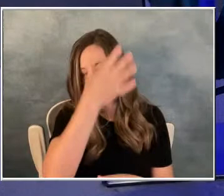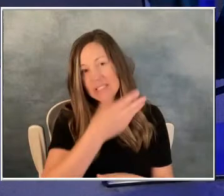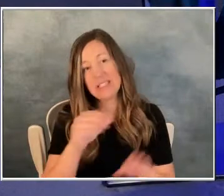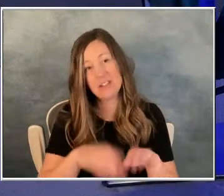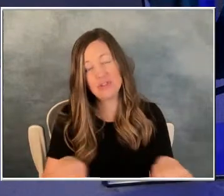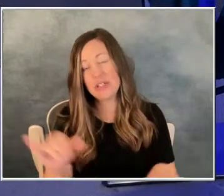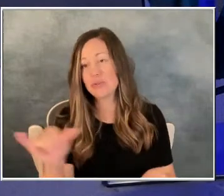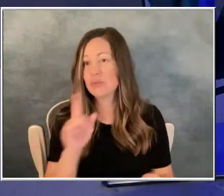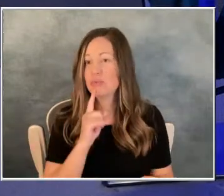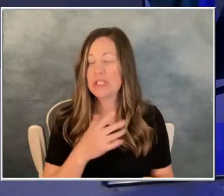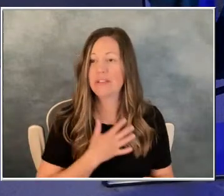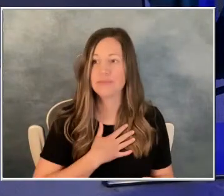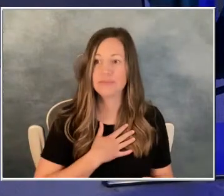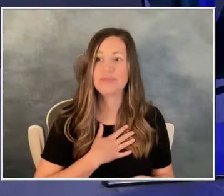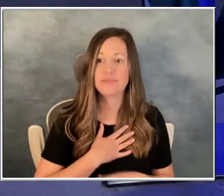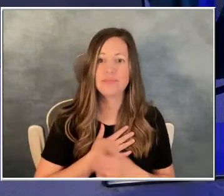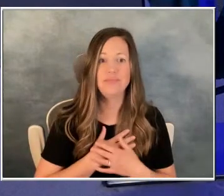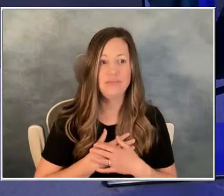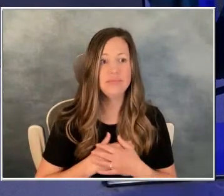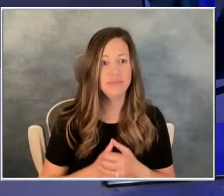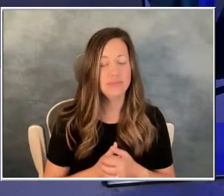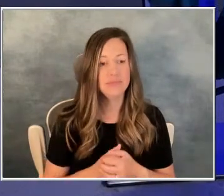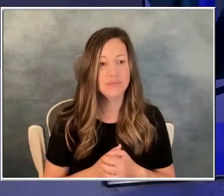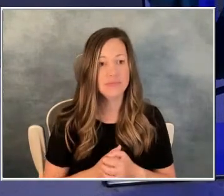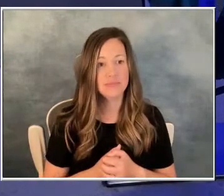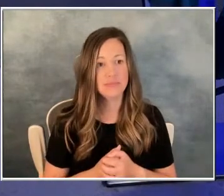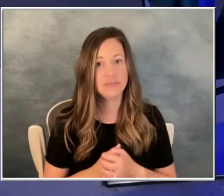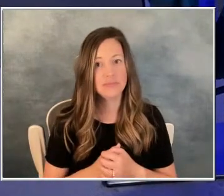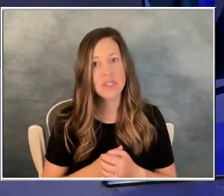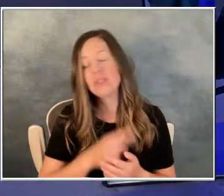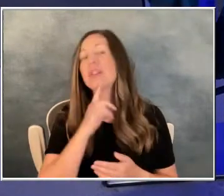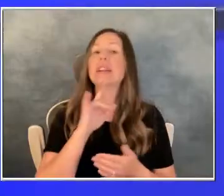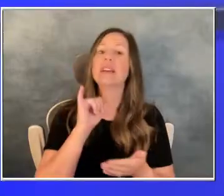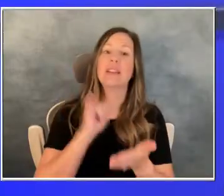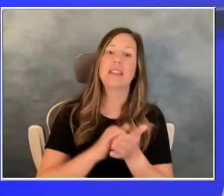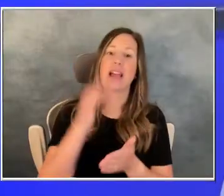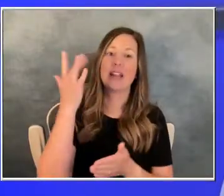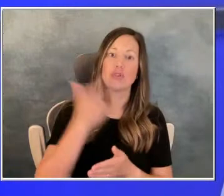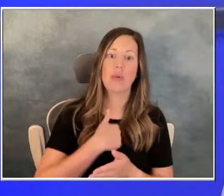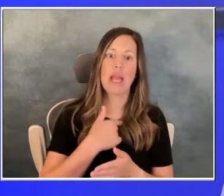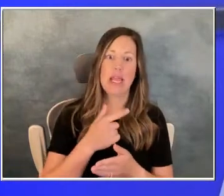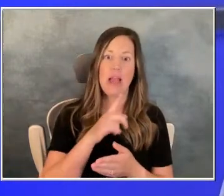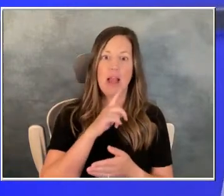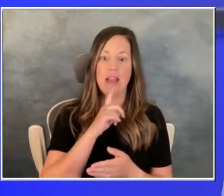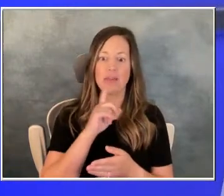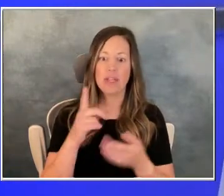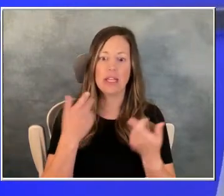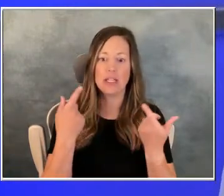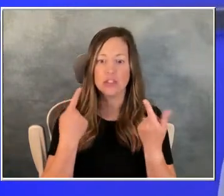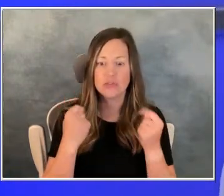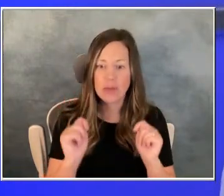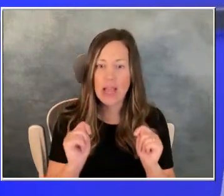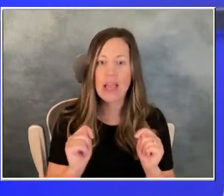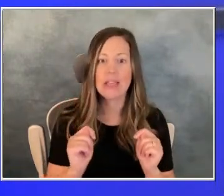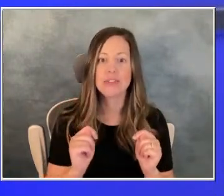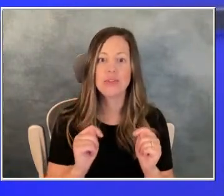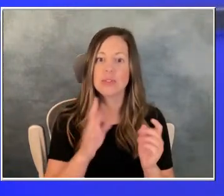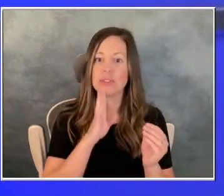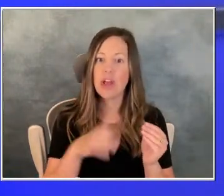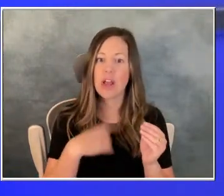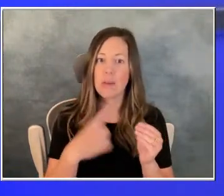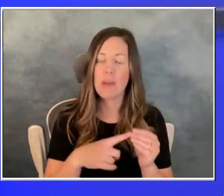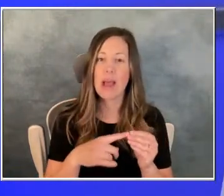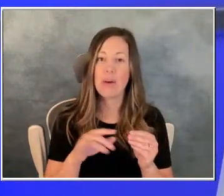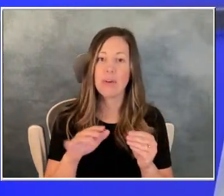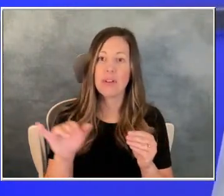riddled with guilt. And that is what I kind of try to kind of talk about. Said as much as fireworks seem